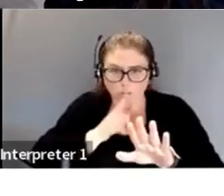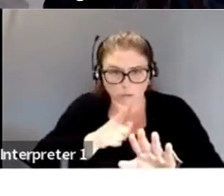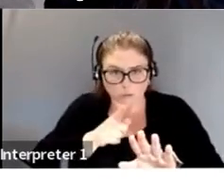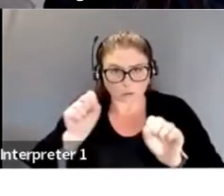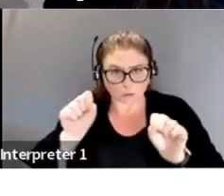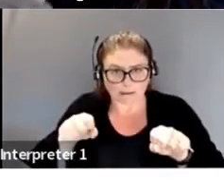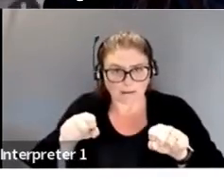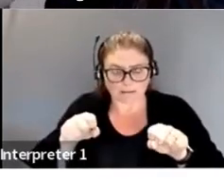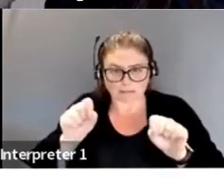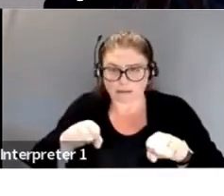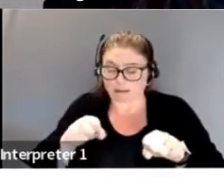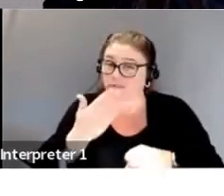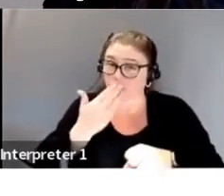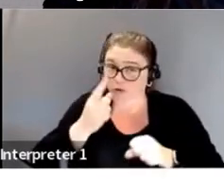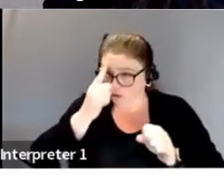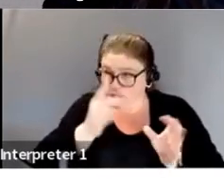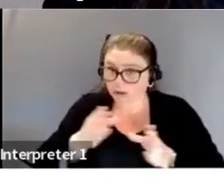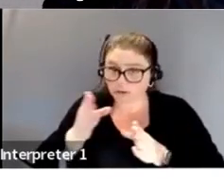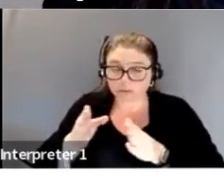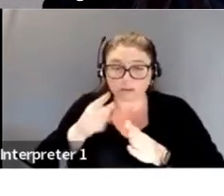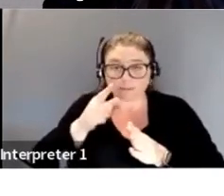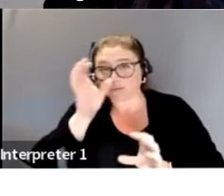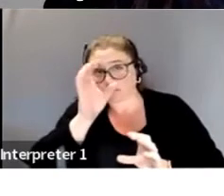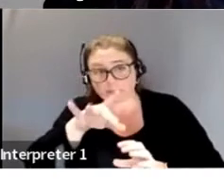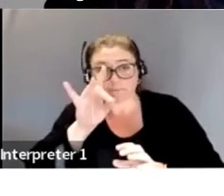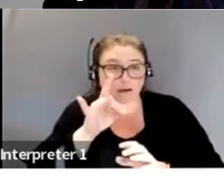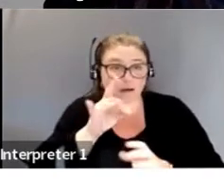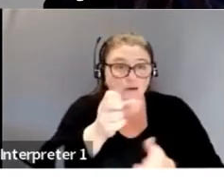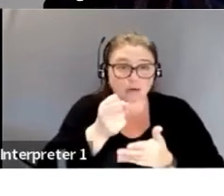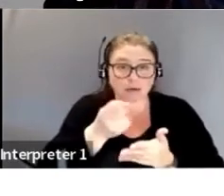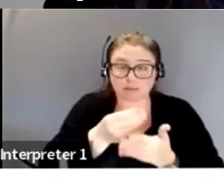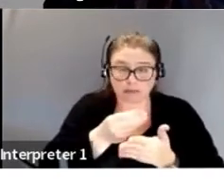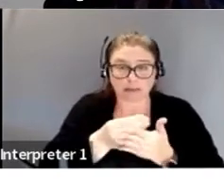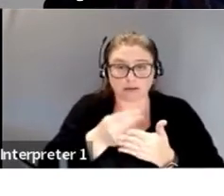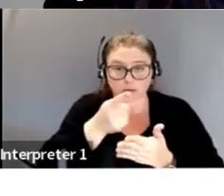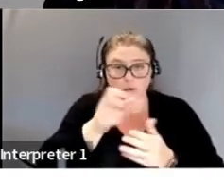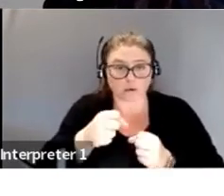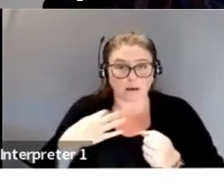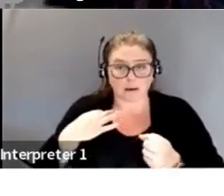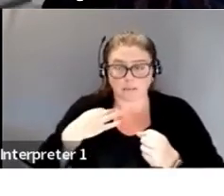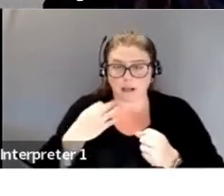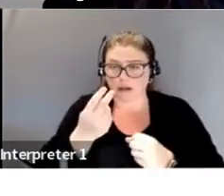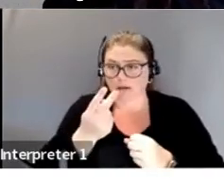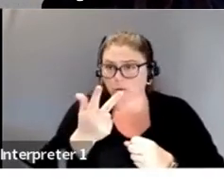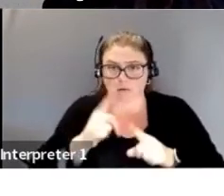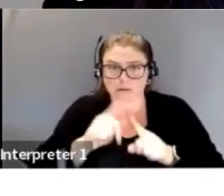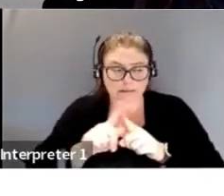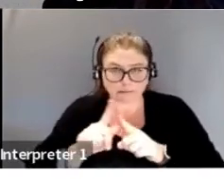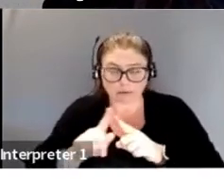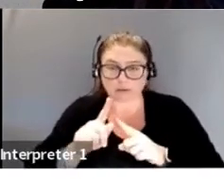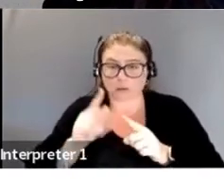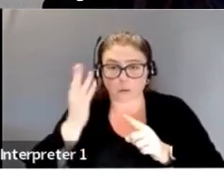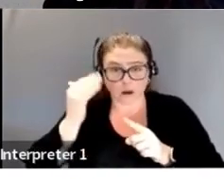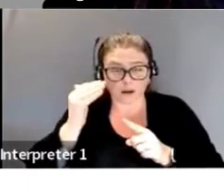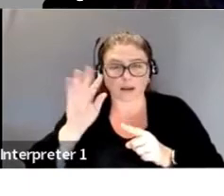actually a very good strategy when you're applying for grant funding. So as Ben mentioned earlier, grants are offered at the federal,